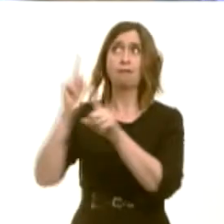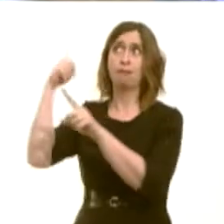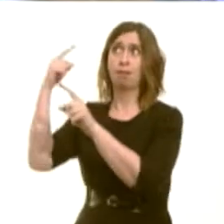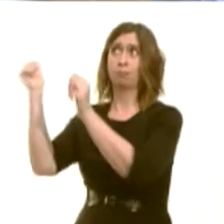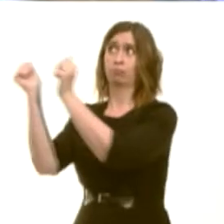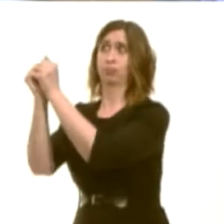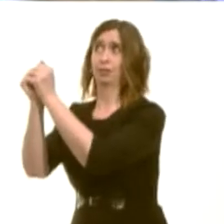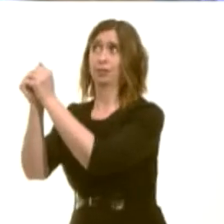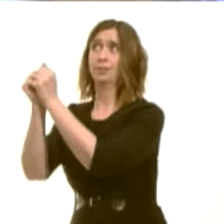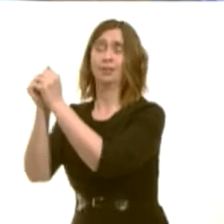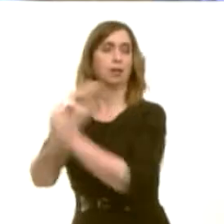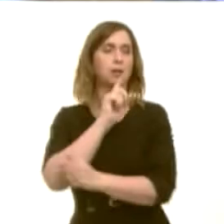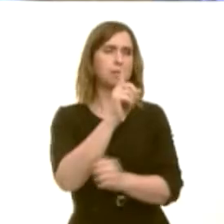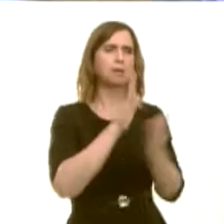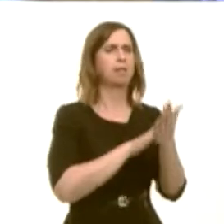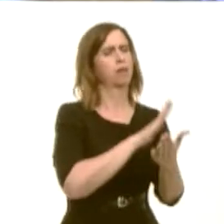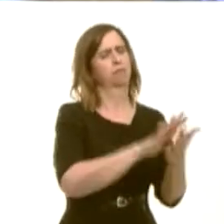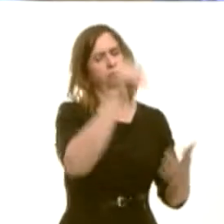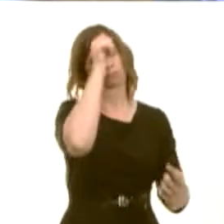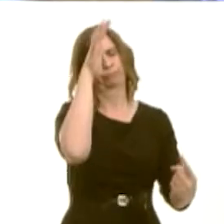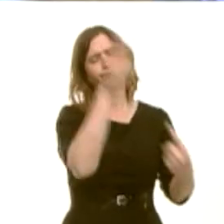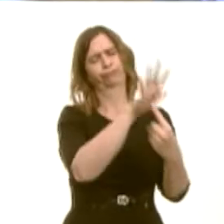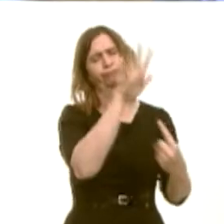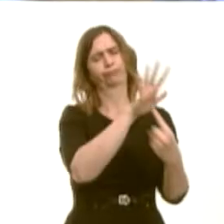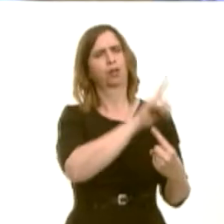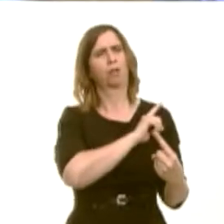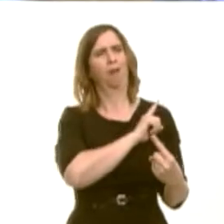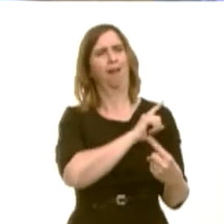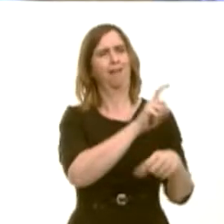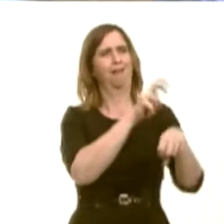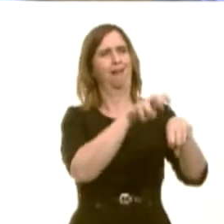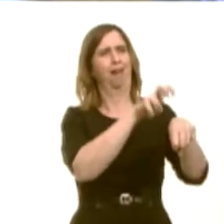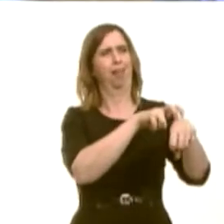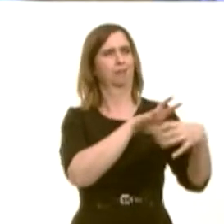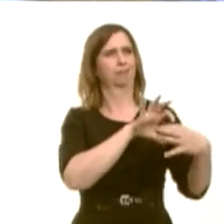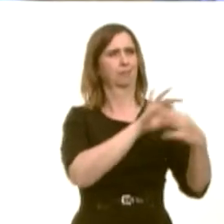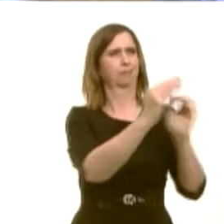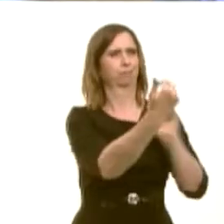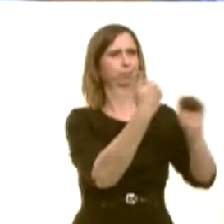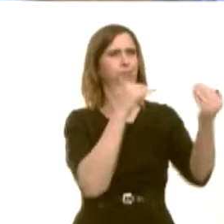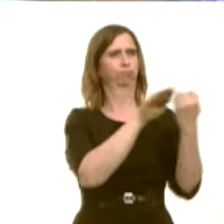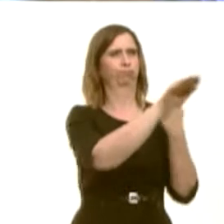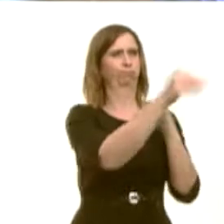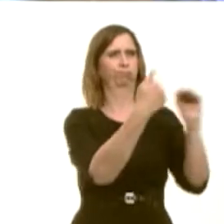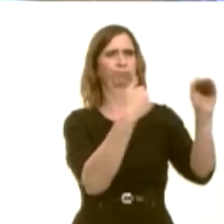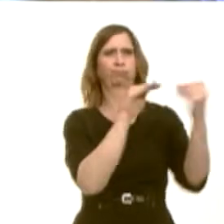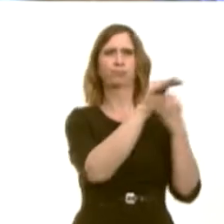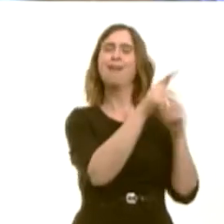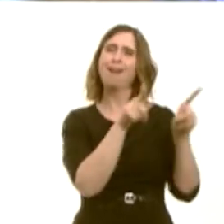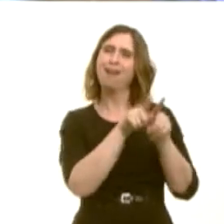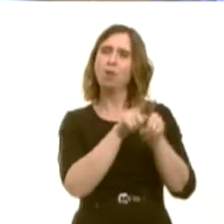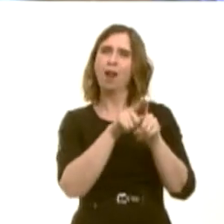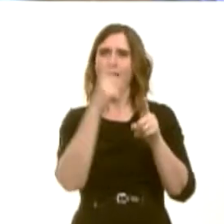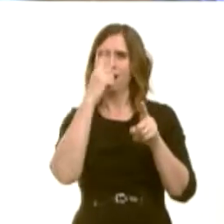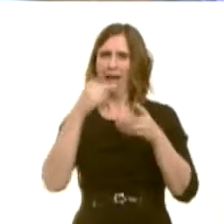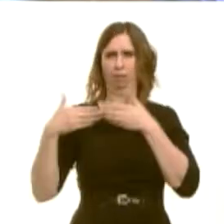Milford Haven, of course, is extremely important, not because of the Irish connection, but also the potential for bringing